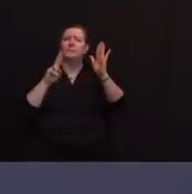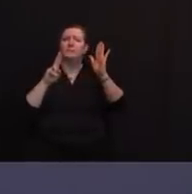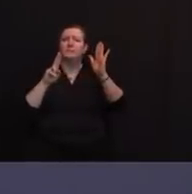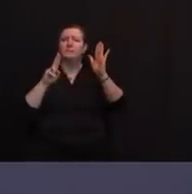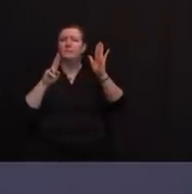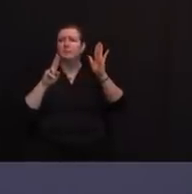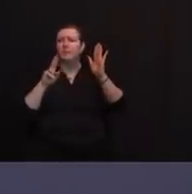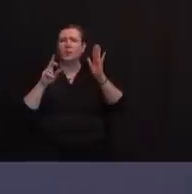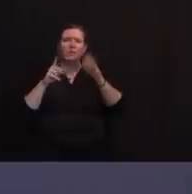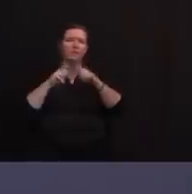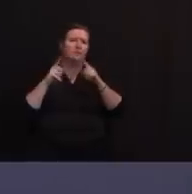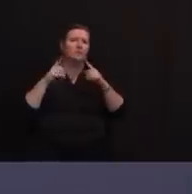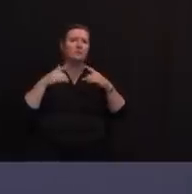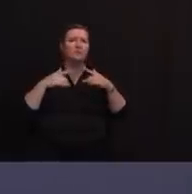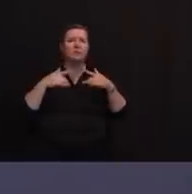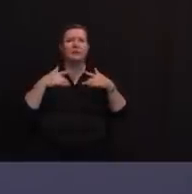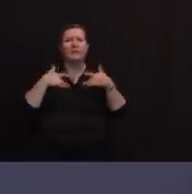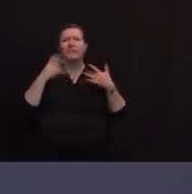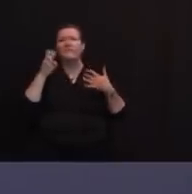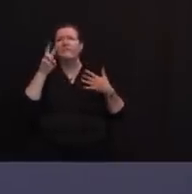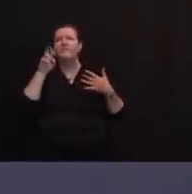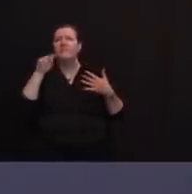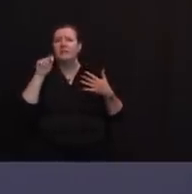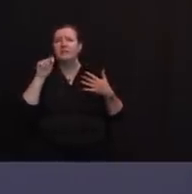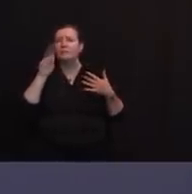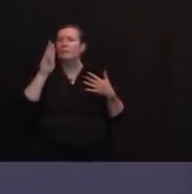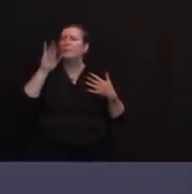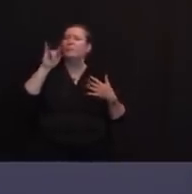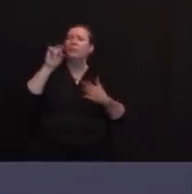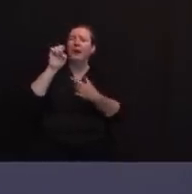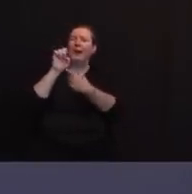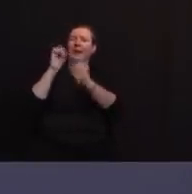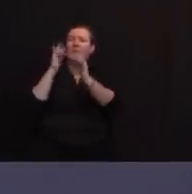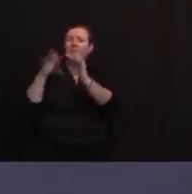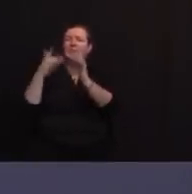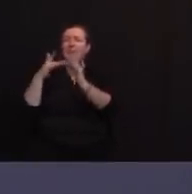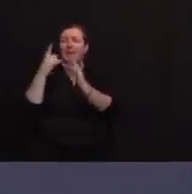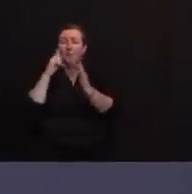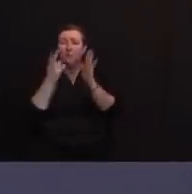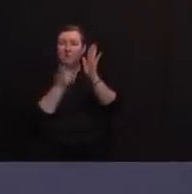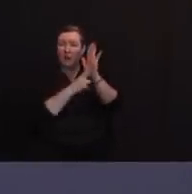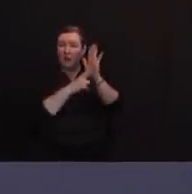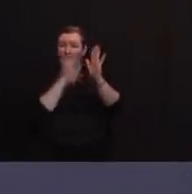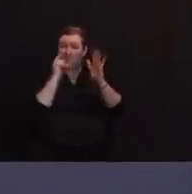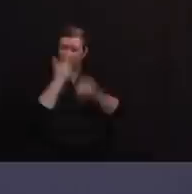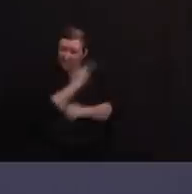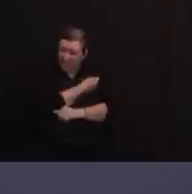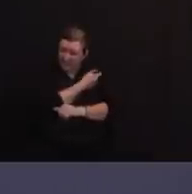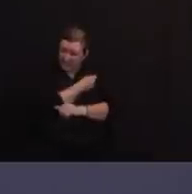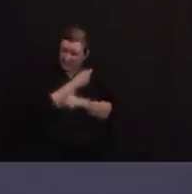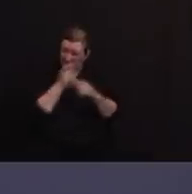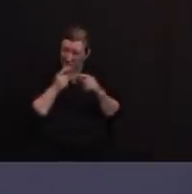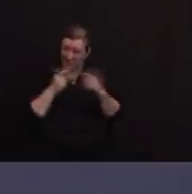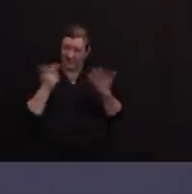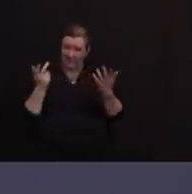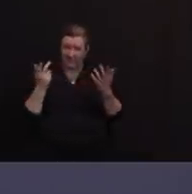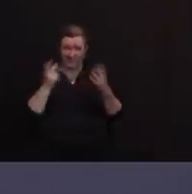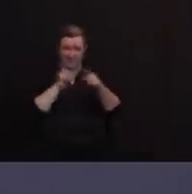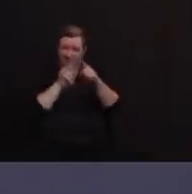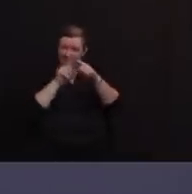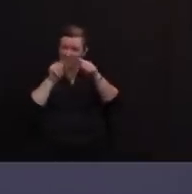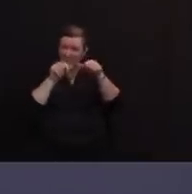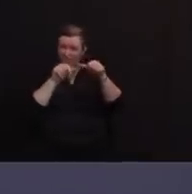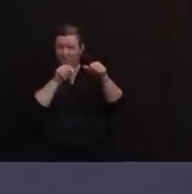using? What are you advising New Jerseyans to do as they're confronted with various ways to sign up? What is